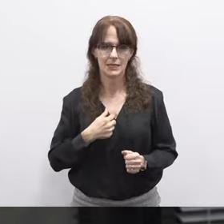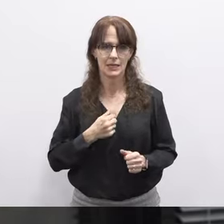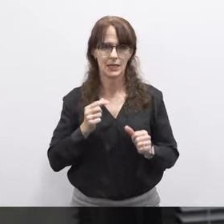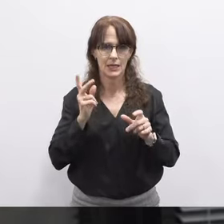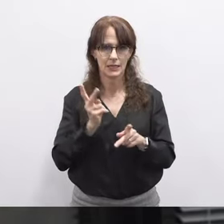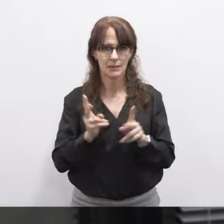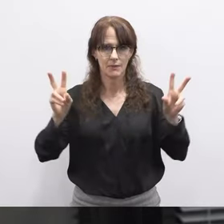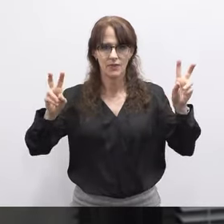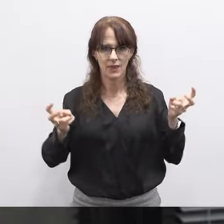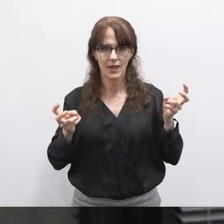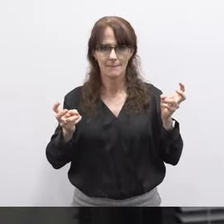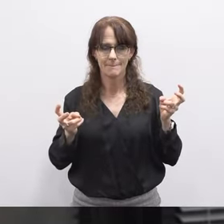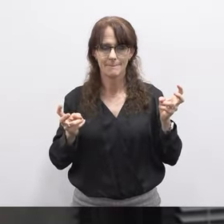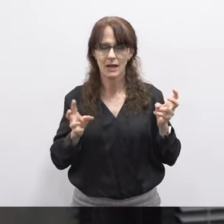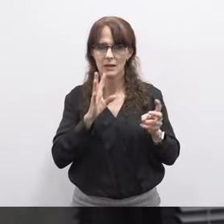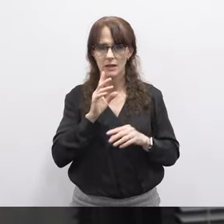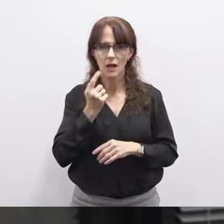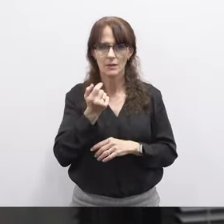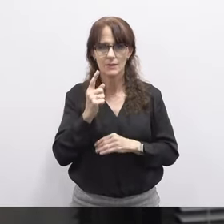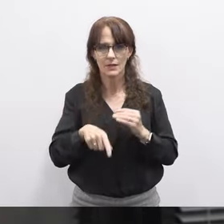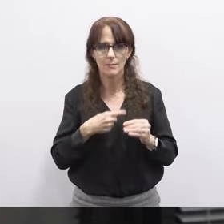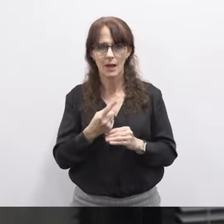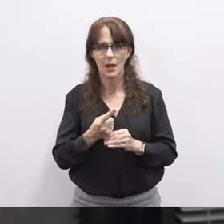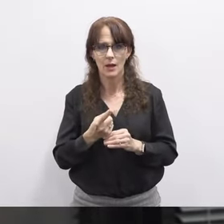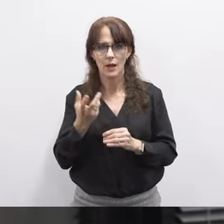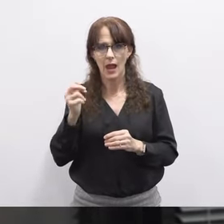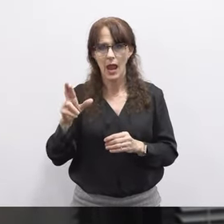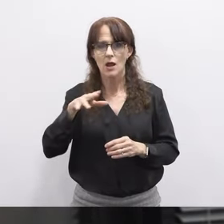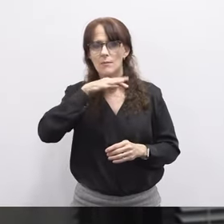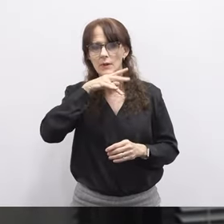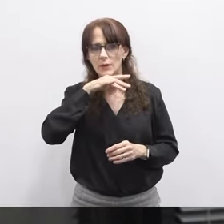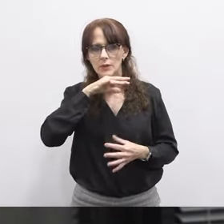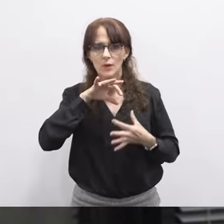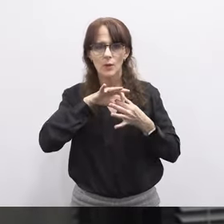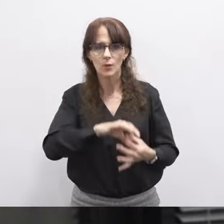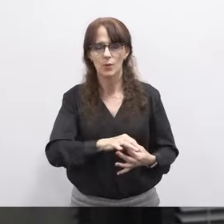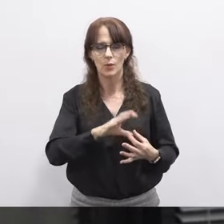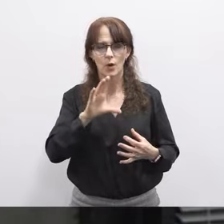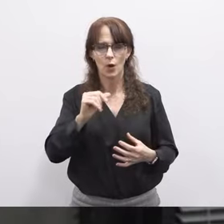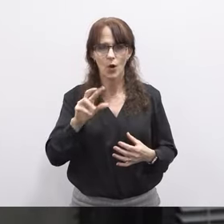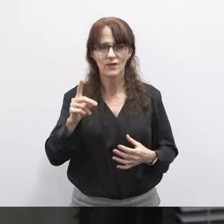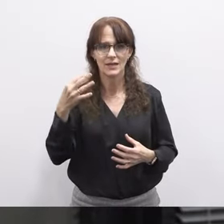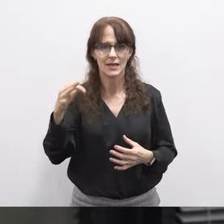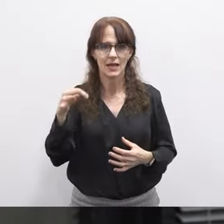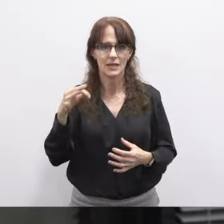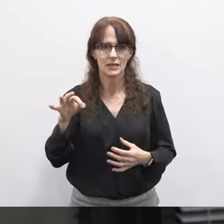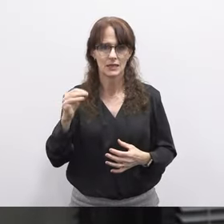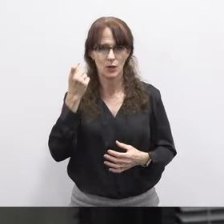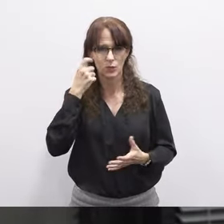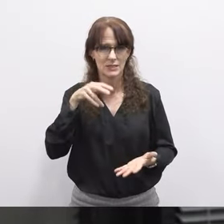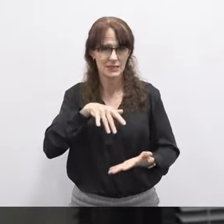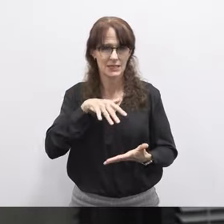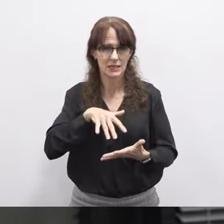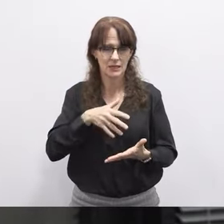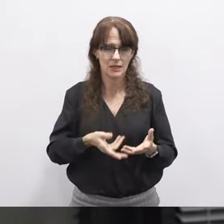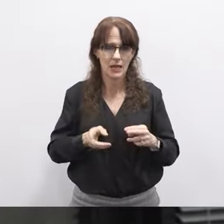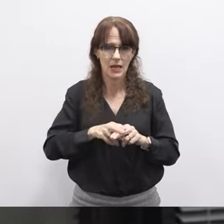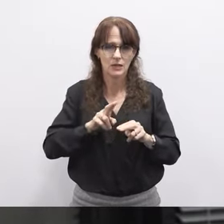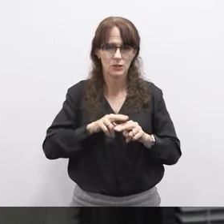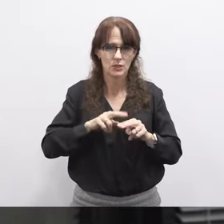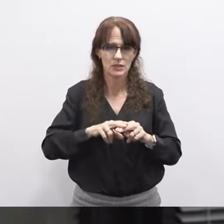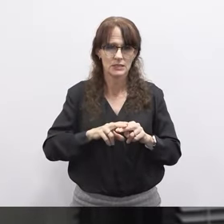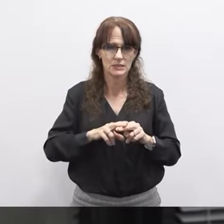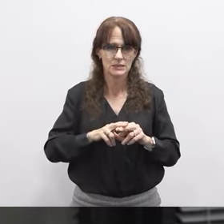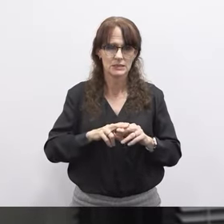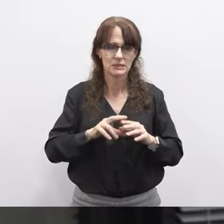with the theme of today, I wanted to talk a little bit about air pollution and how it pertains to COVID-19. According to recent studies, increased concentration of